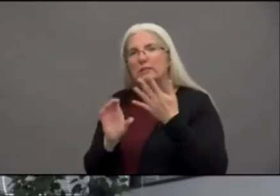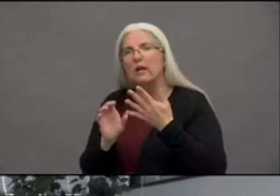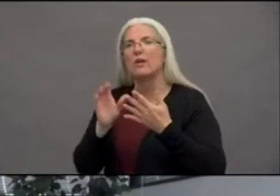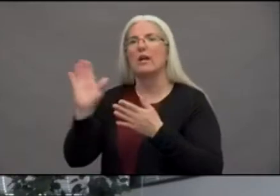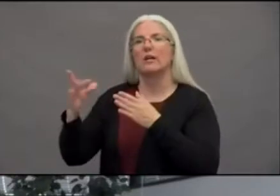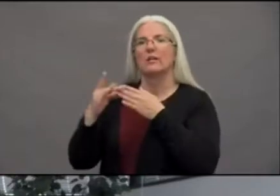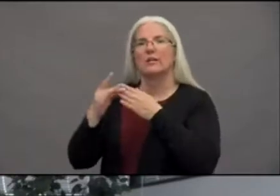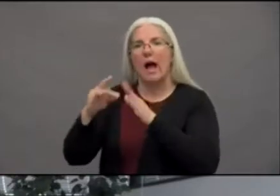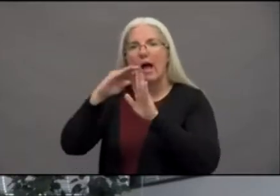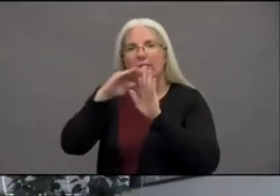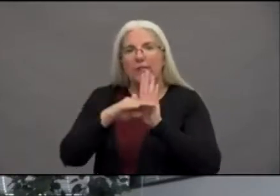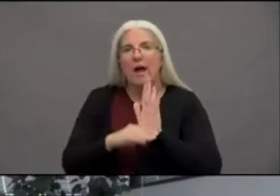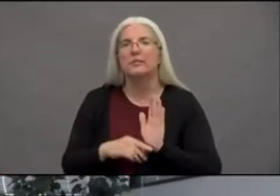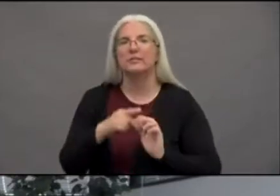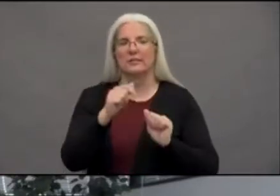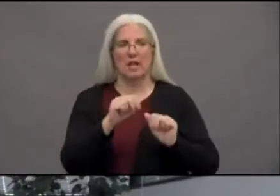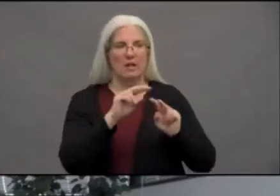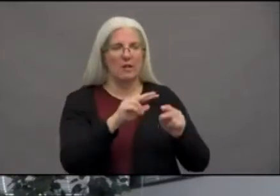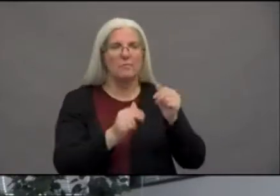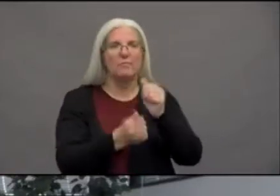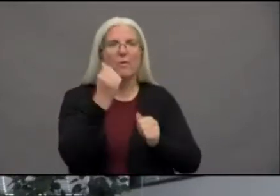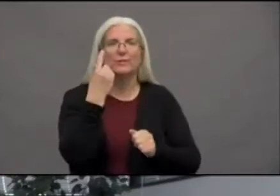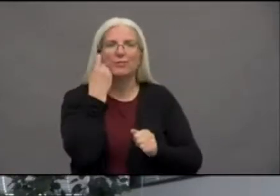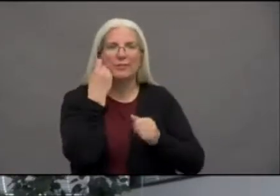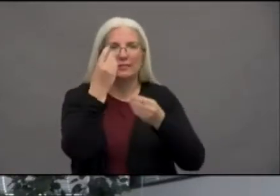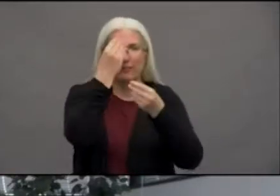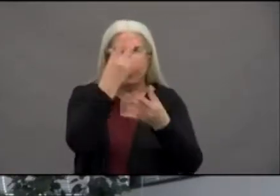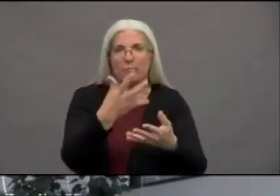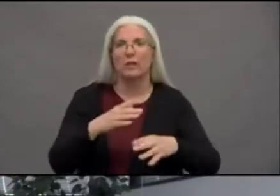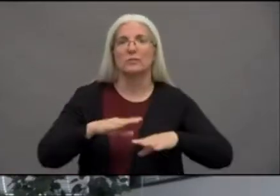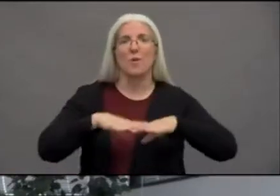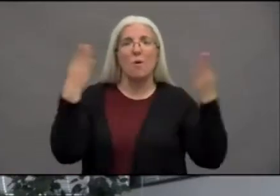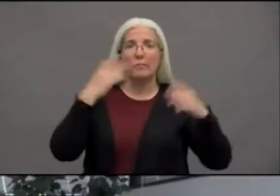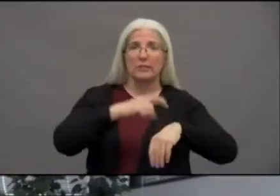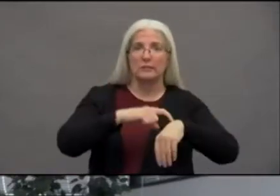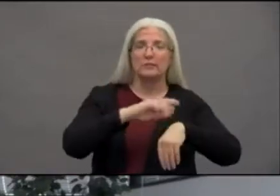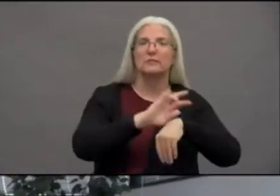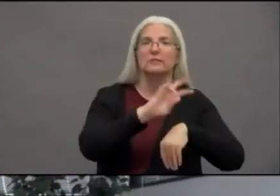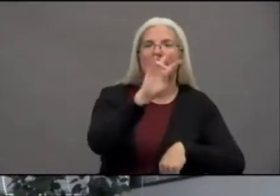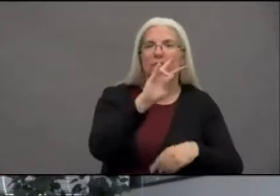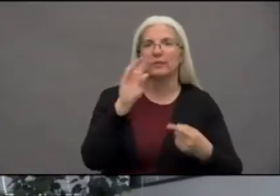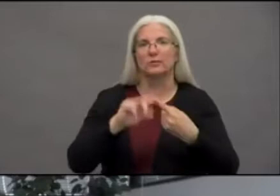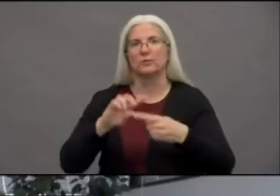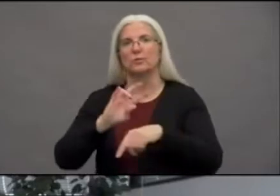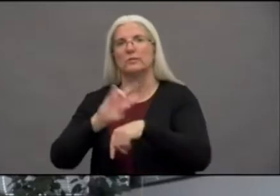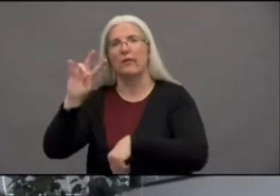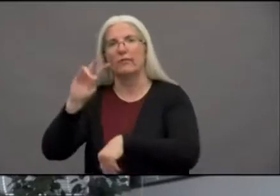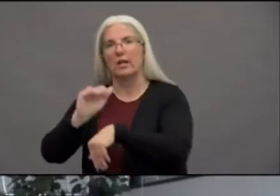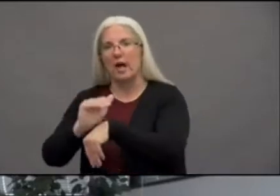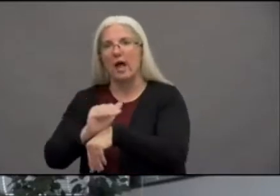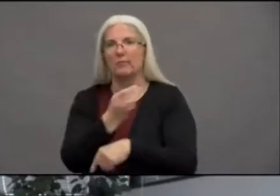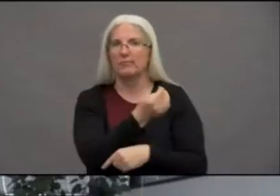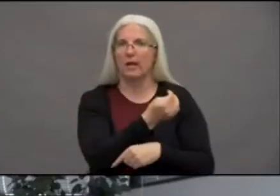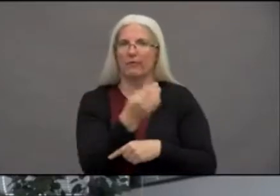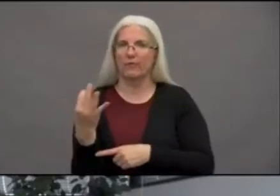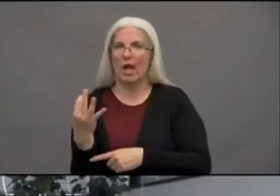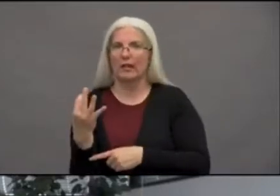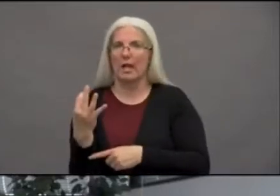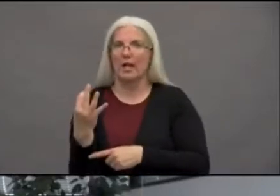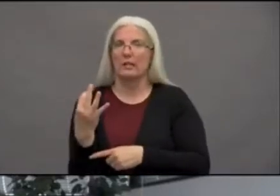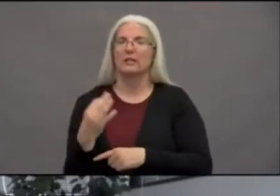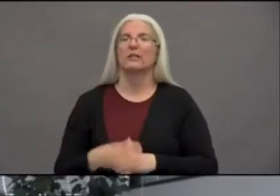new sites are open from 7 a.m. to 7 p.m. Monday through Friday, and each site has a capacity to serve